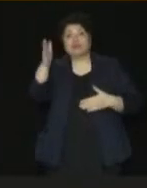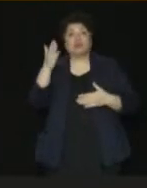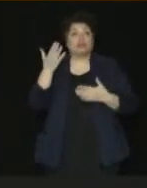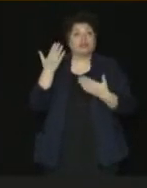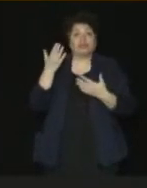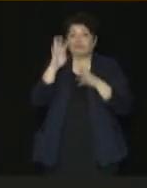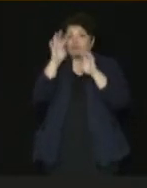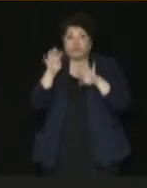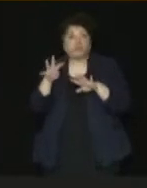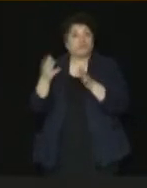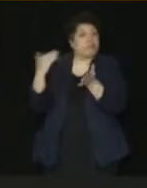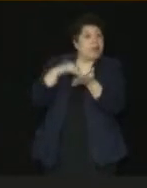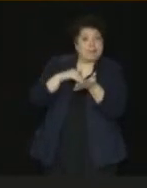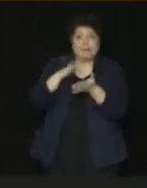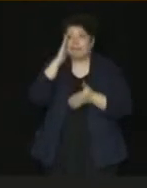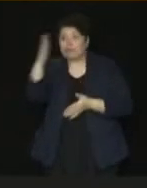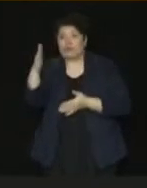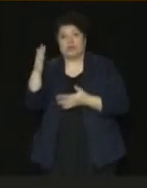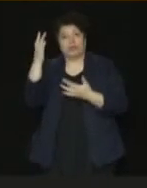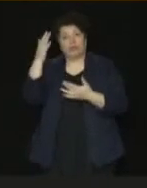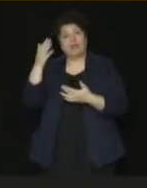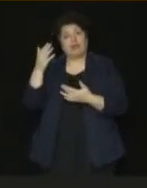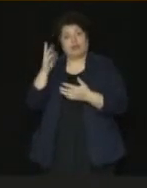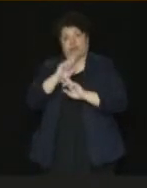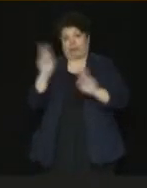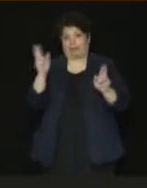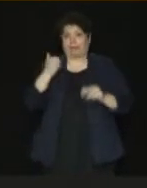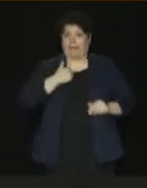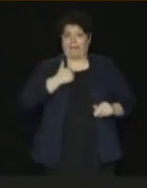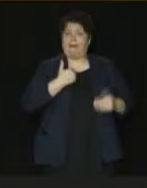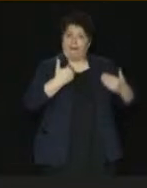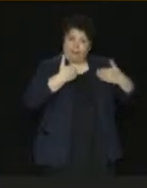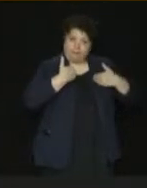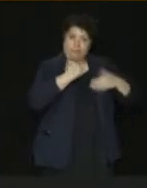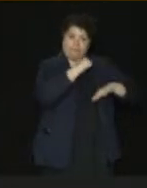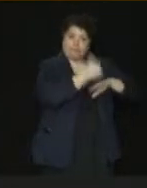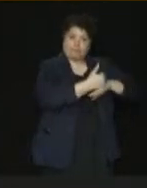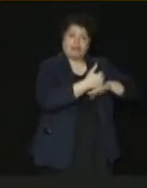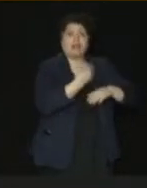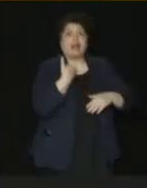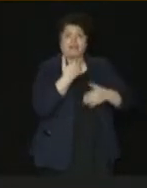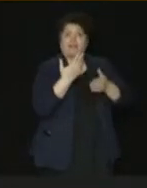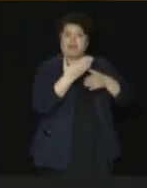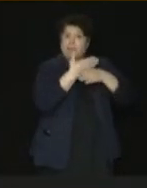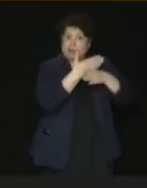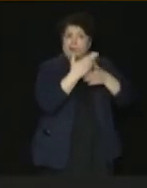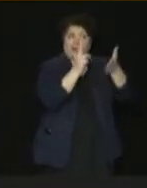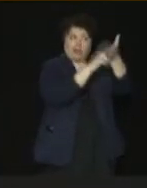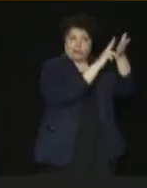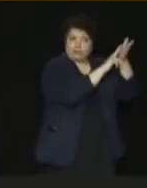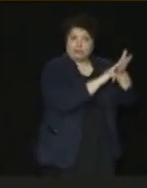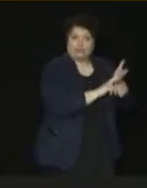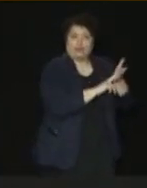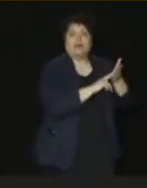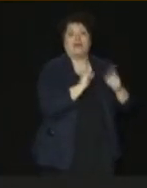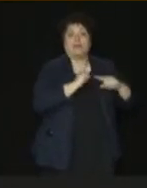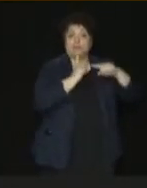have domestic production on top of all our partnerships and contracts signed with companies around the world.